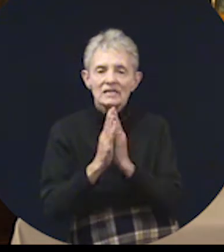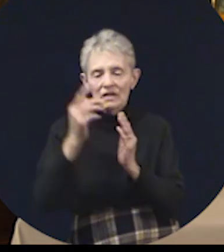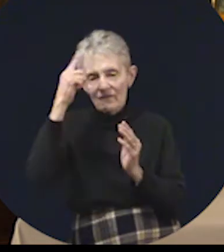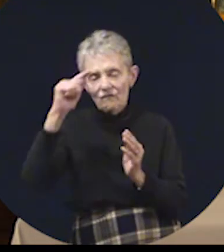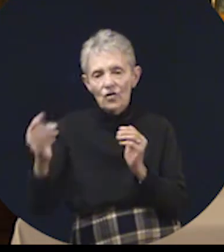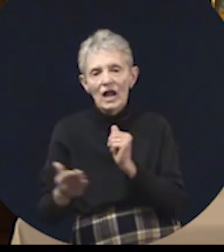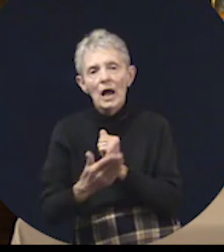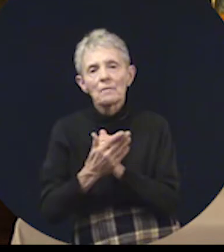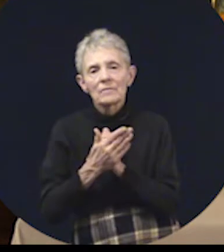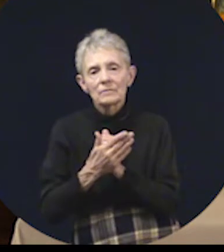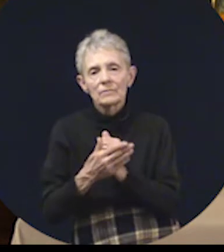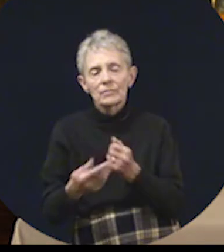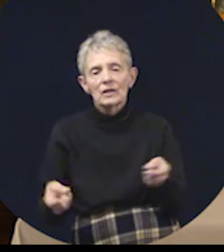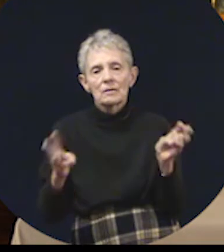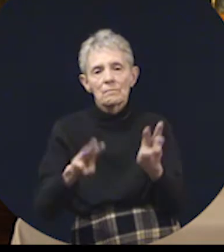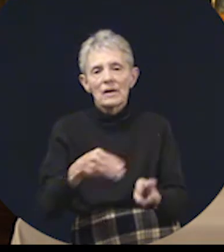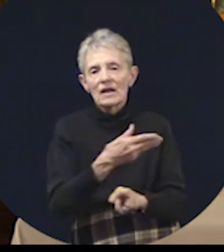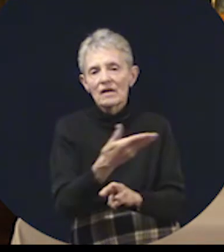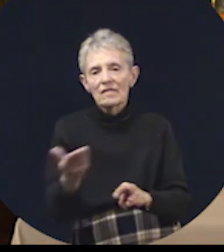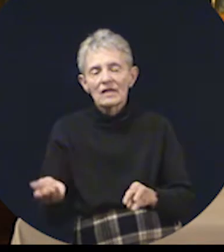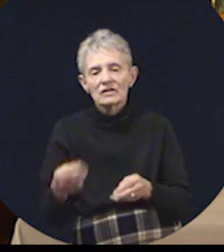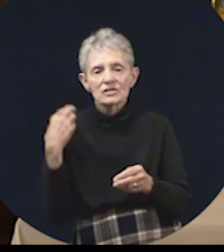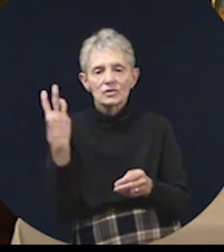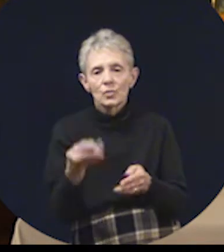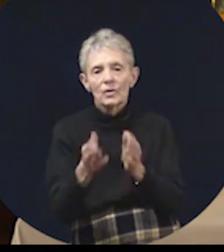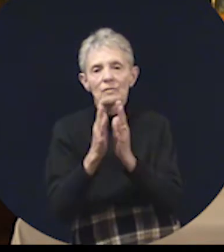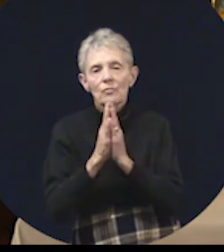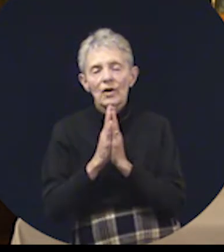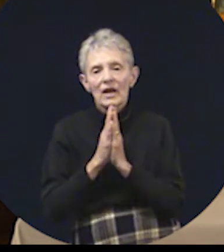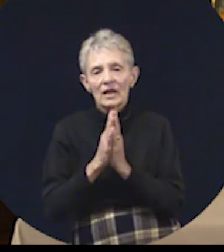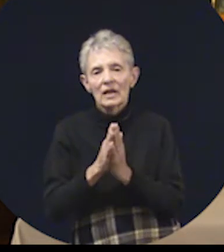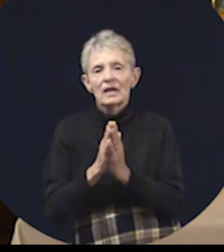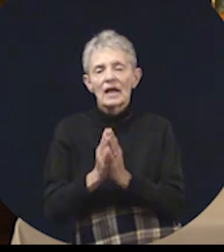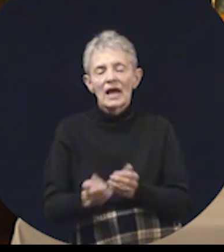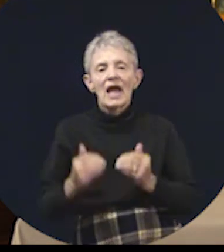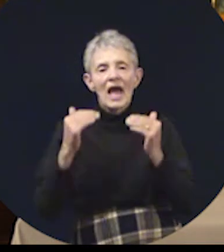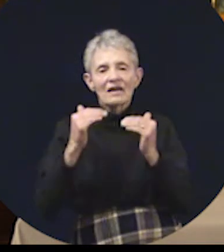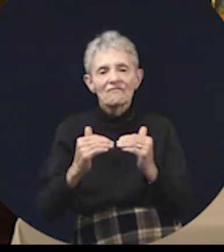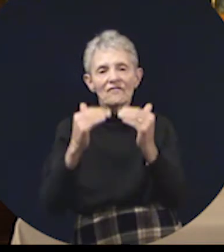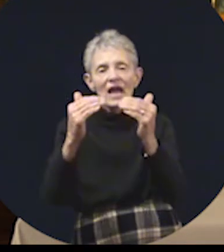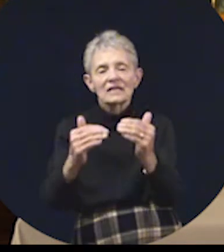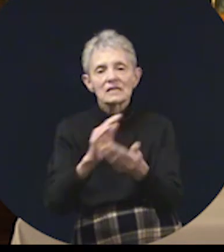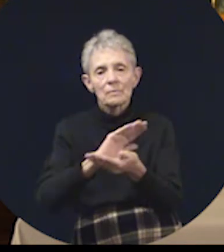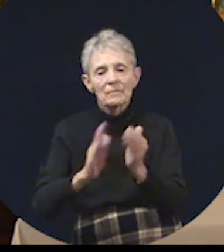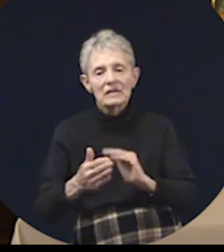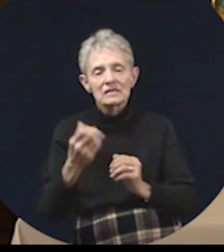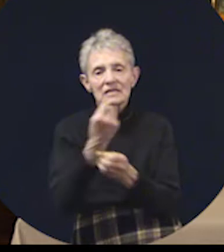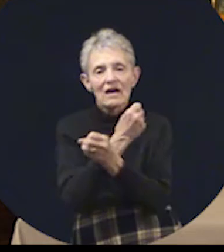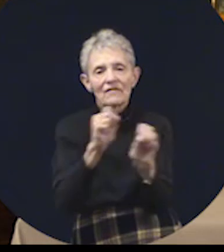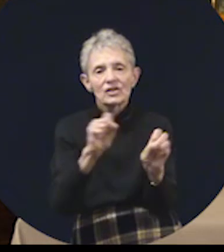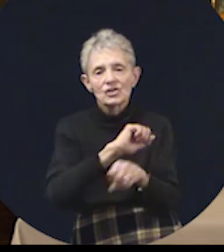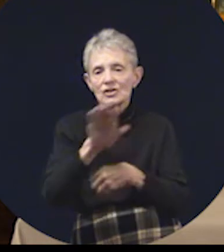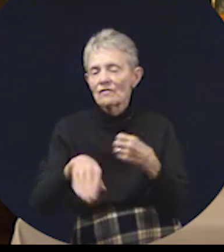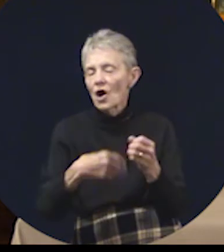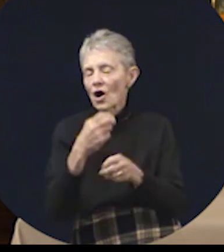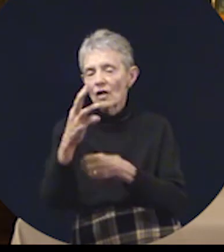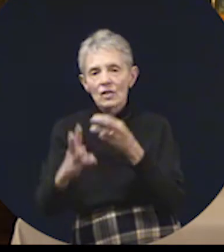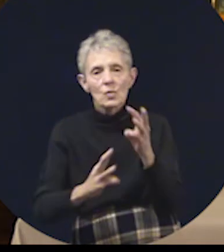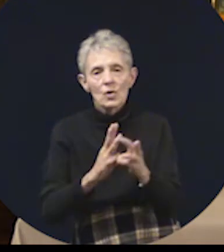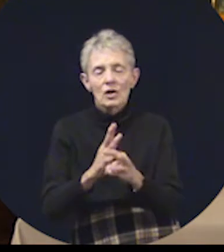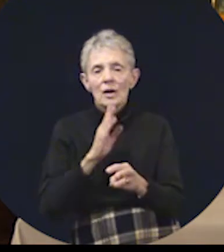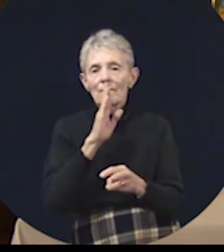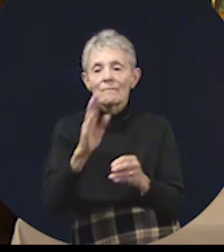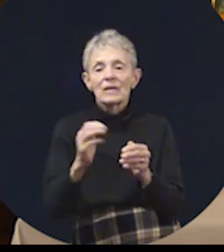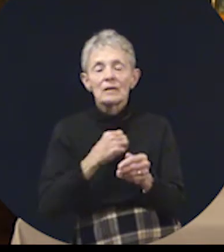this sacrifice of our reconciliation, we pray, O Lord, advance the peace and the salvation of all the world. Be pleased